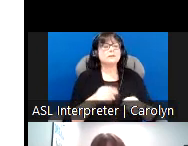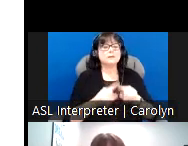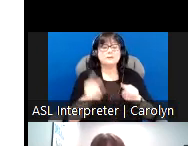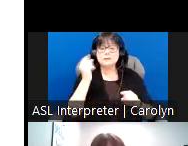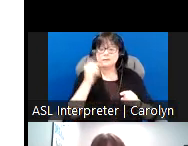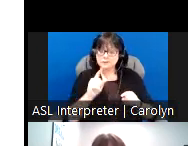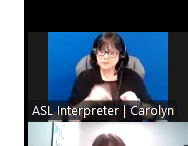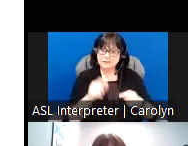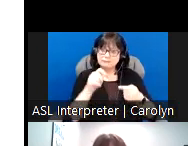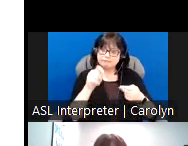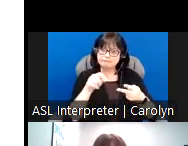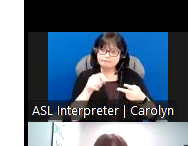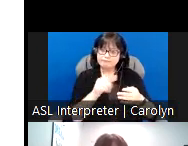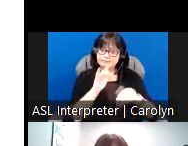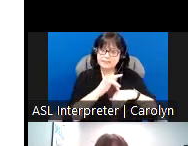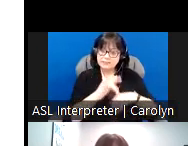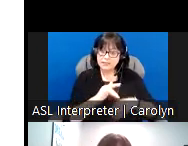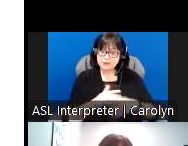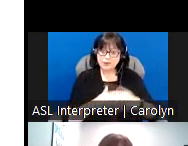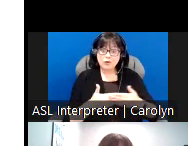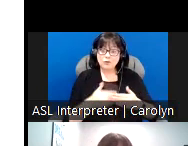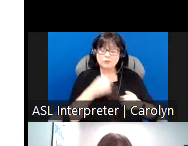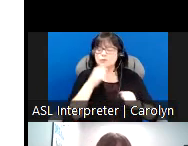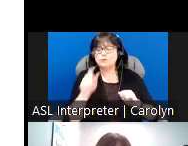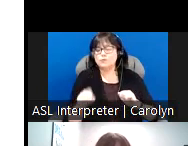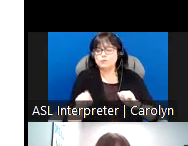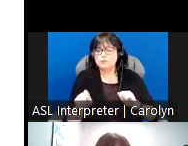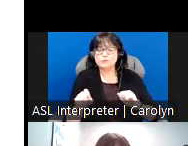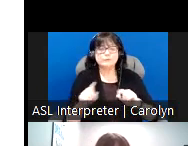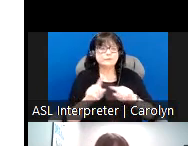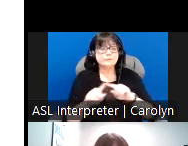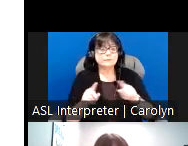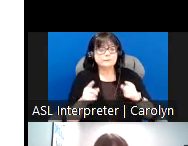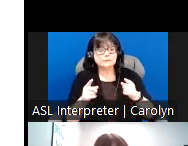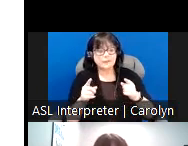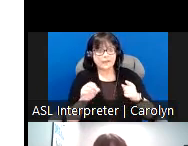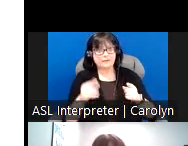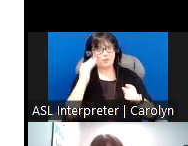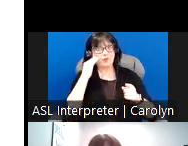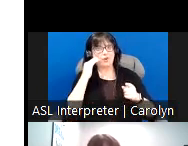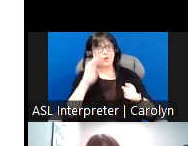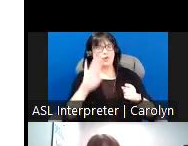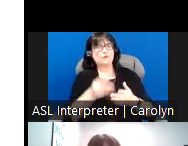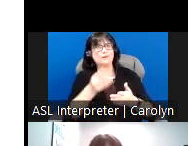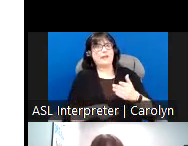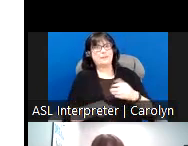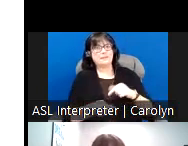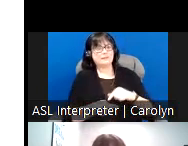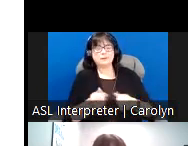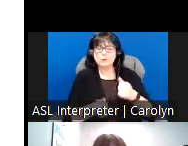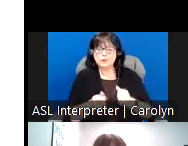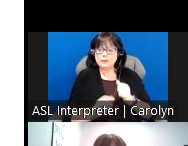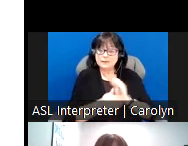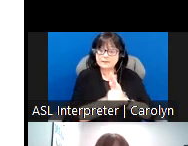it allows for the selection, and especially when we know what the skills gaps might be, they can select that. Then of course, when somebody leaves